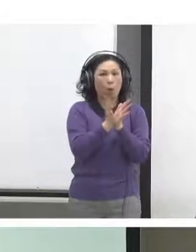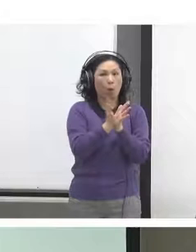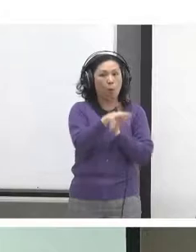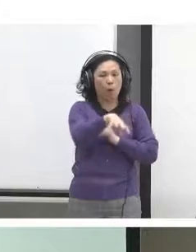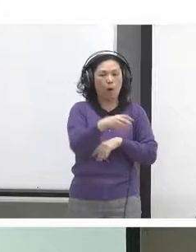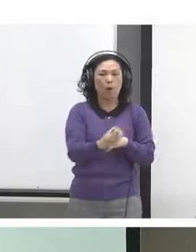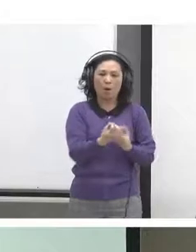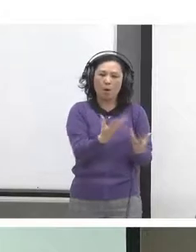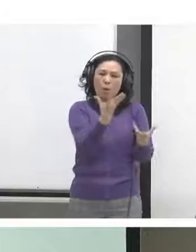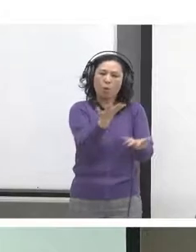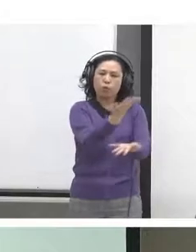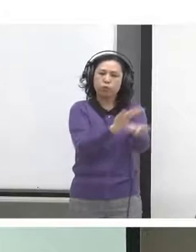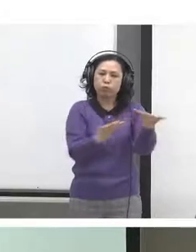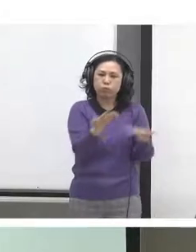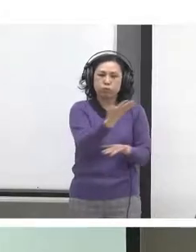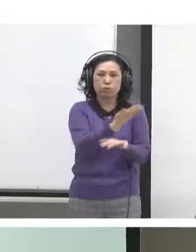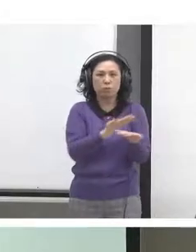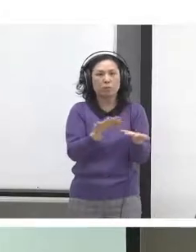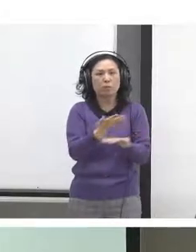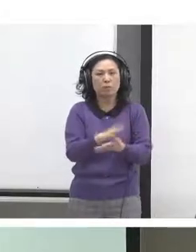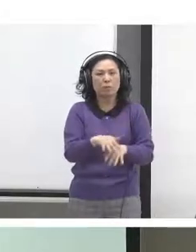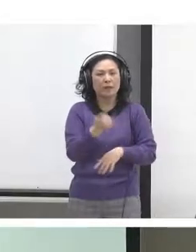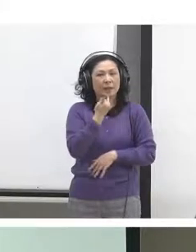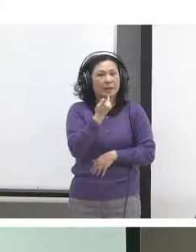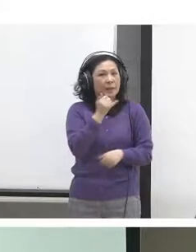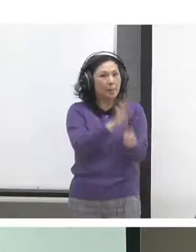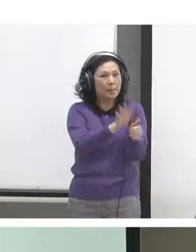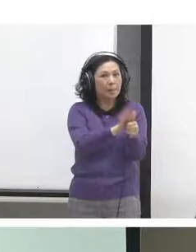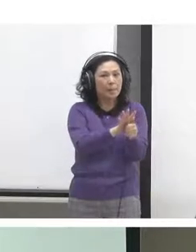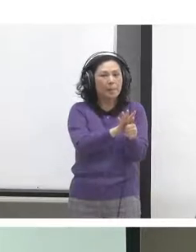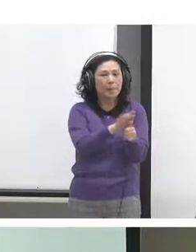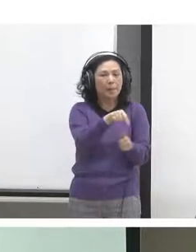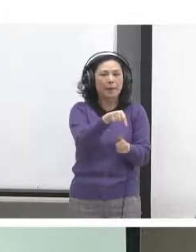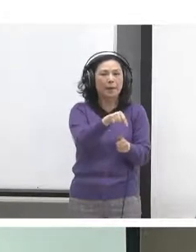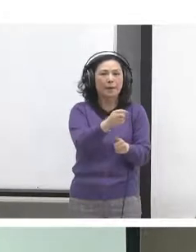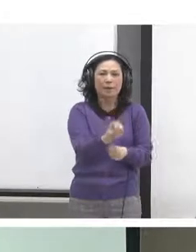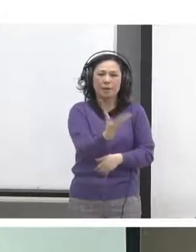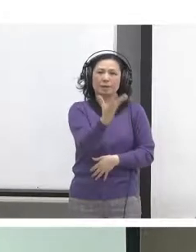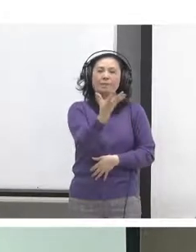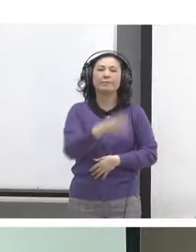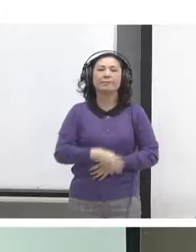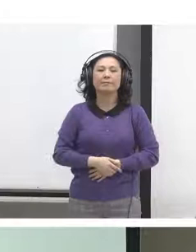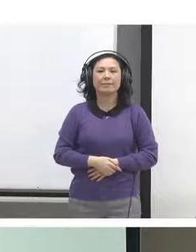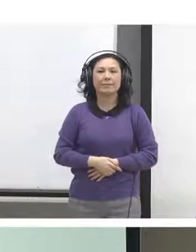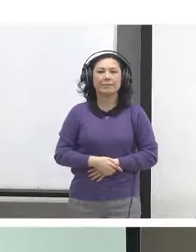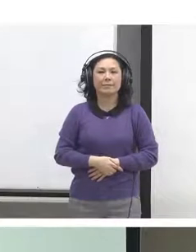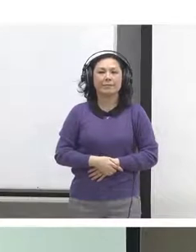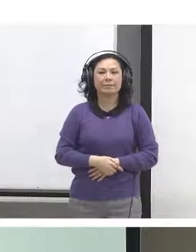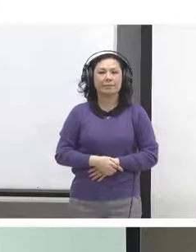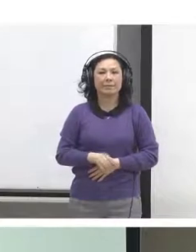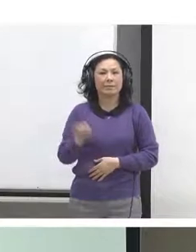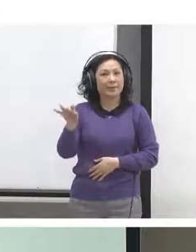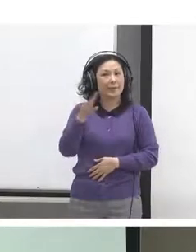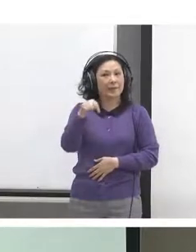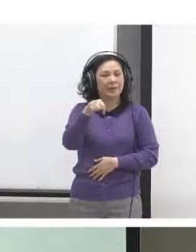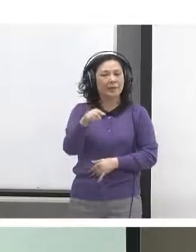So many of projects are happening with this kind of STO project.